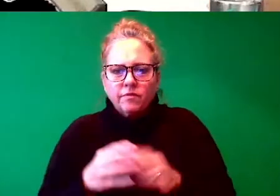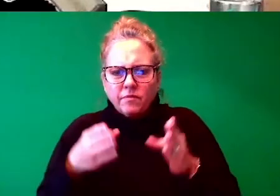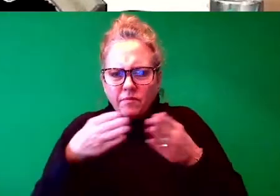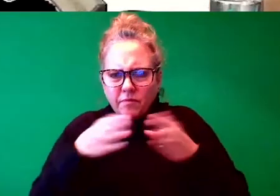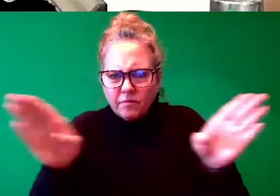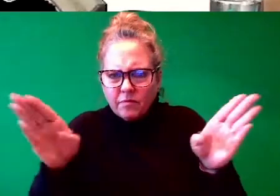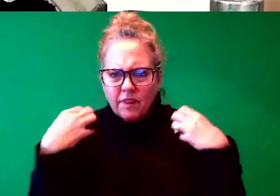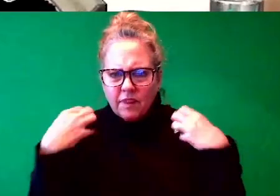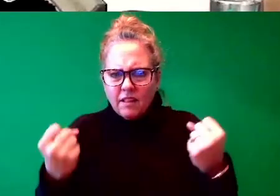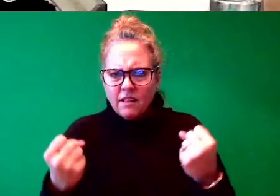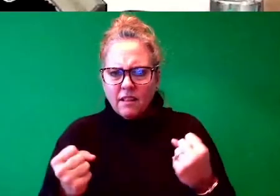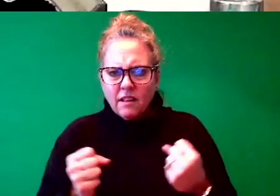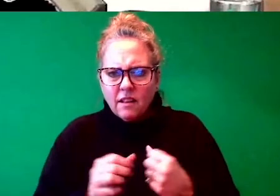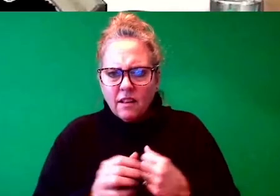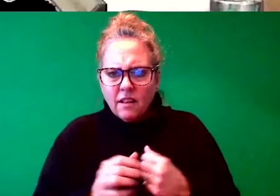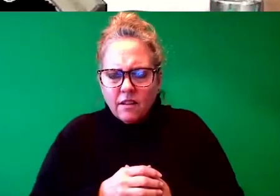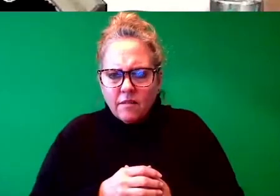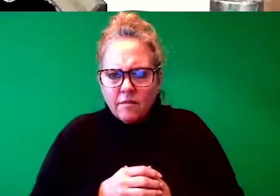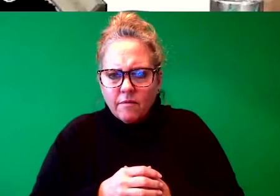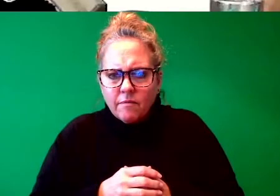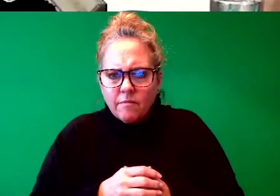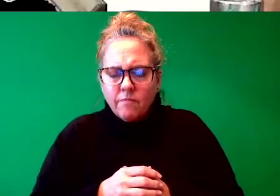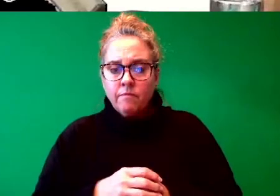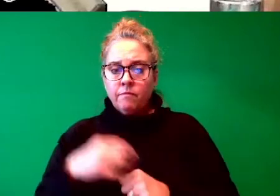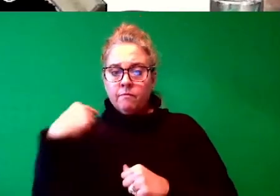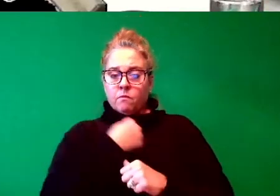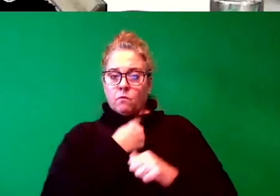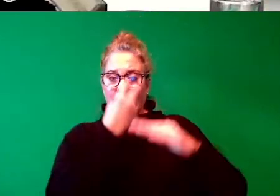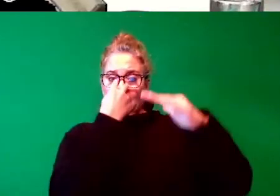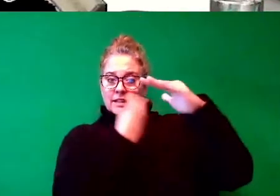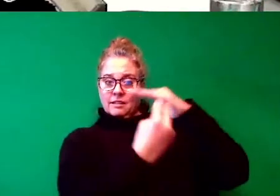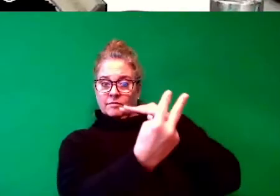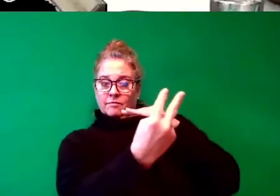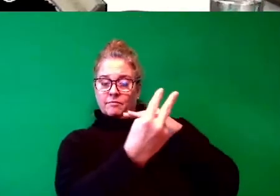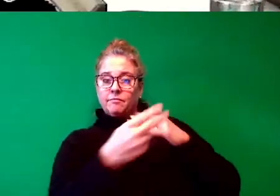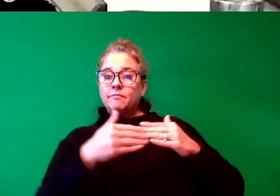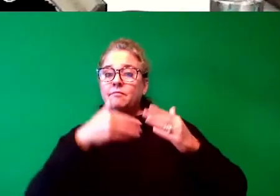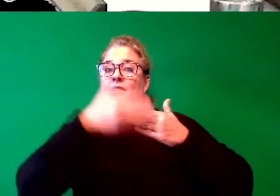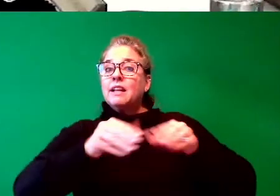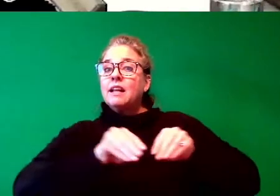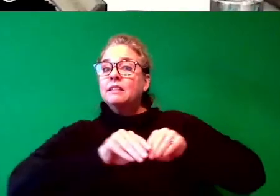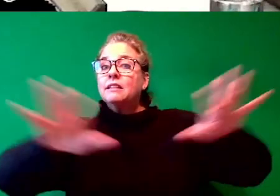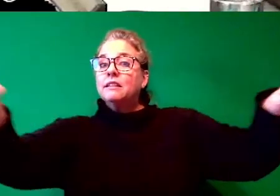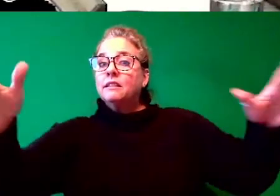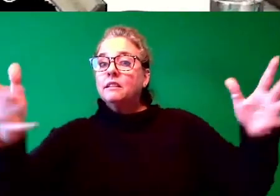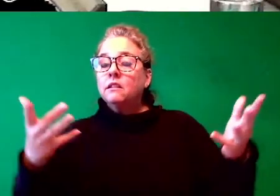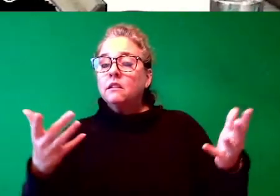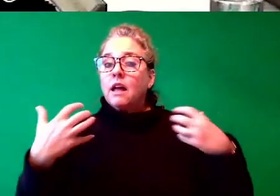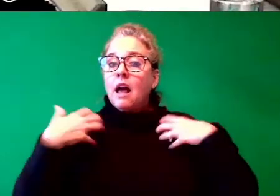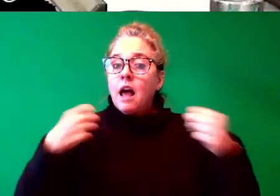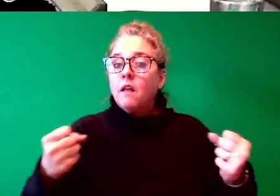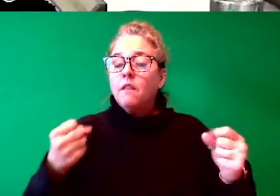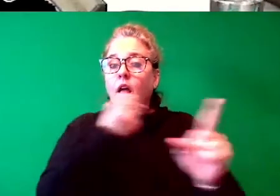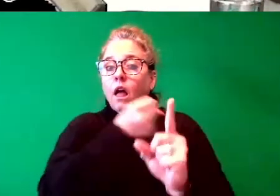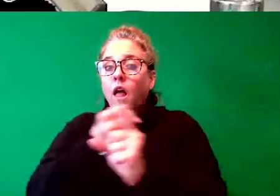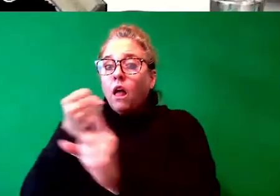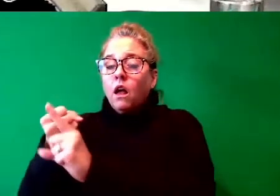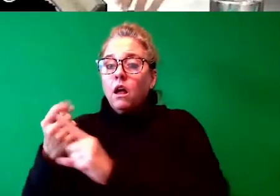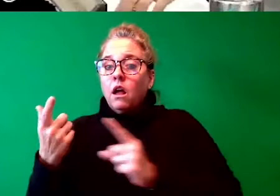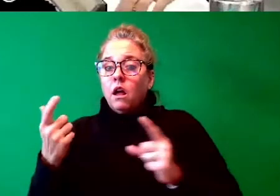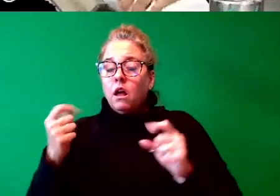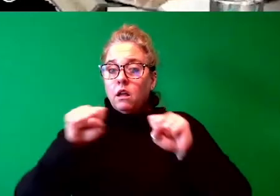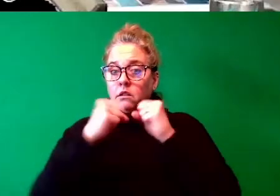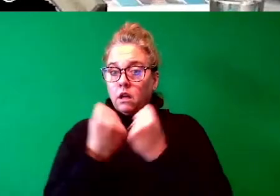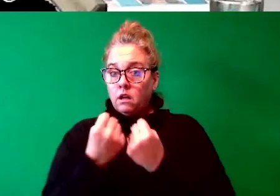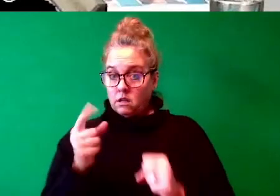next pandemic and what effect that could have on our healthcare system and our society. There are worse diseases